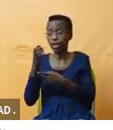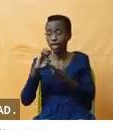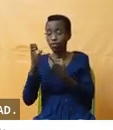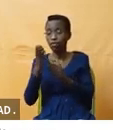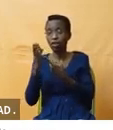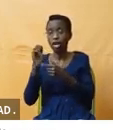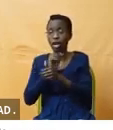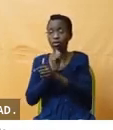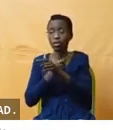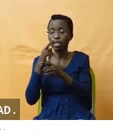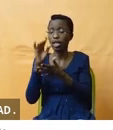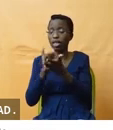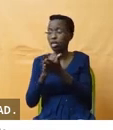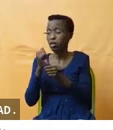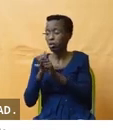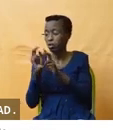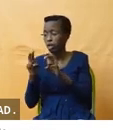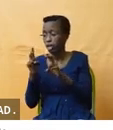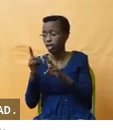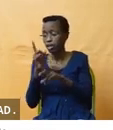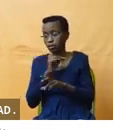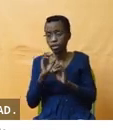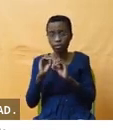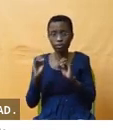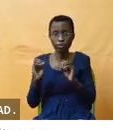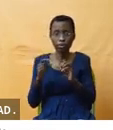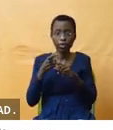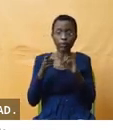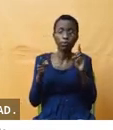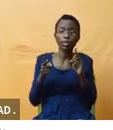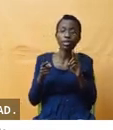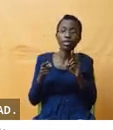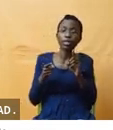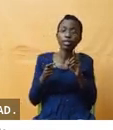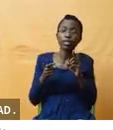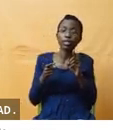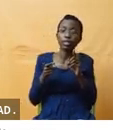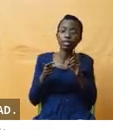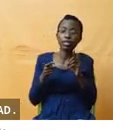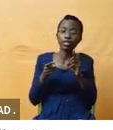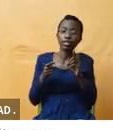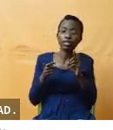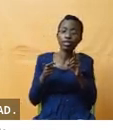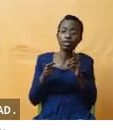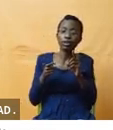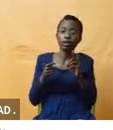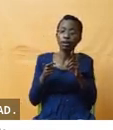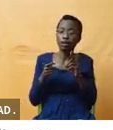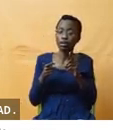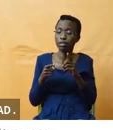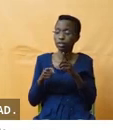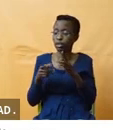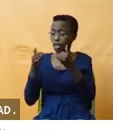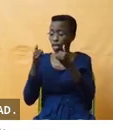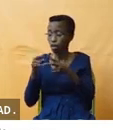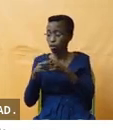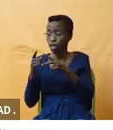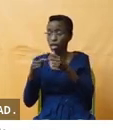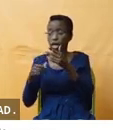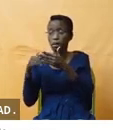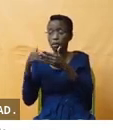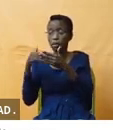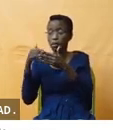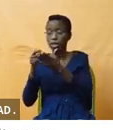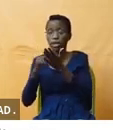impact assessment. But when you come now to actually building the project itself, you find out that some of